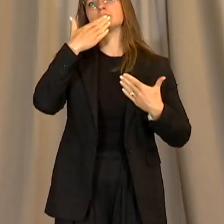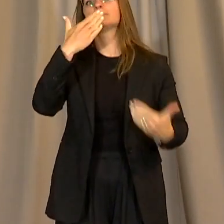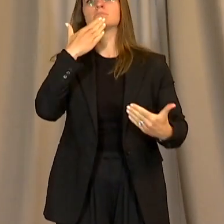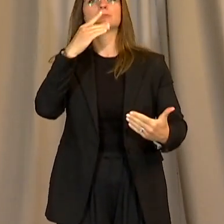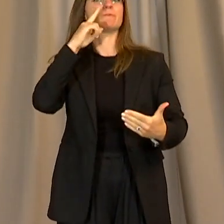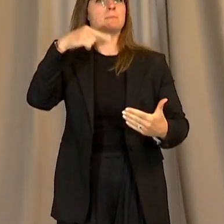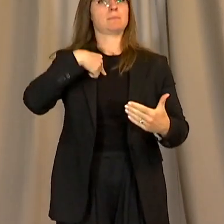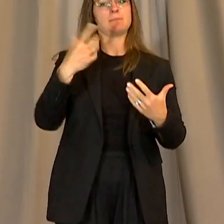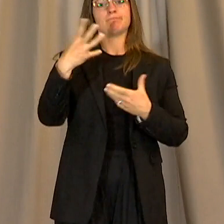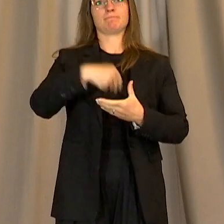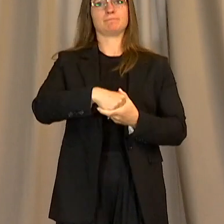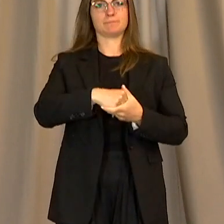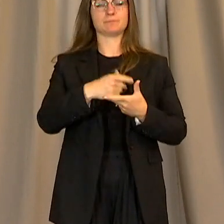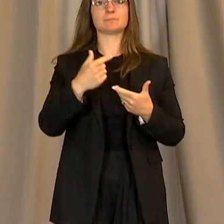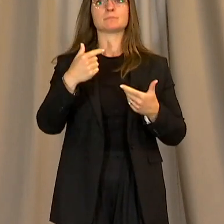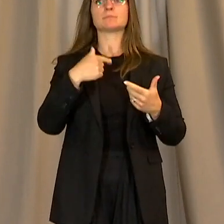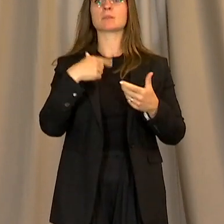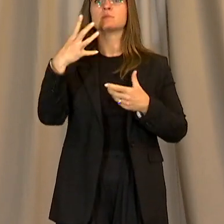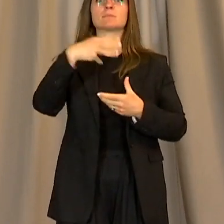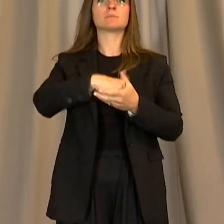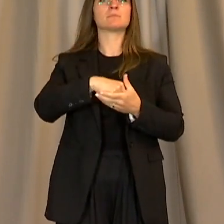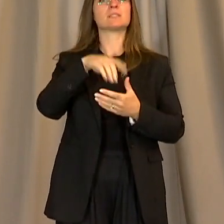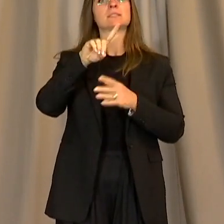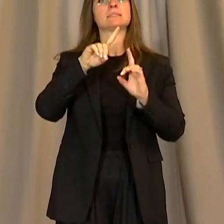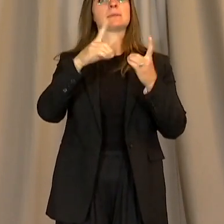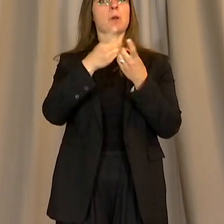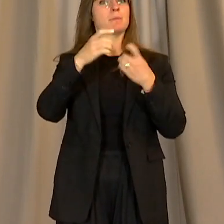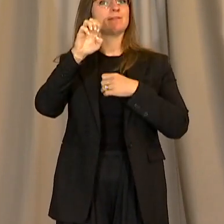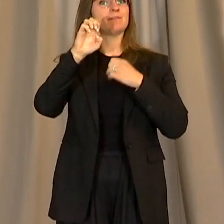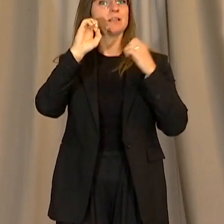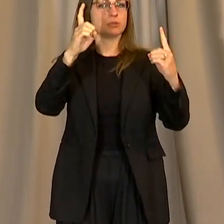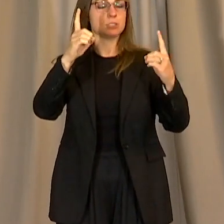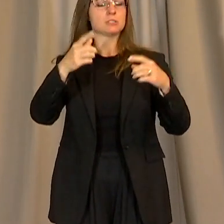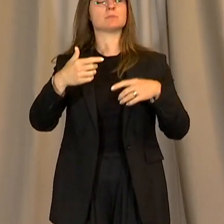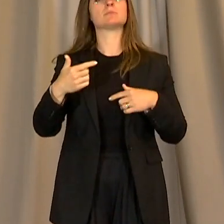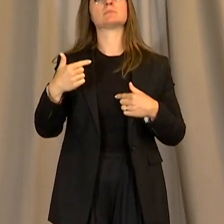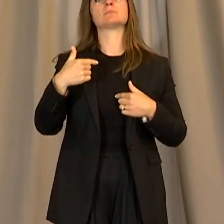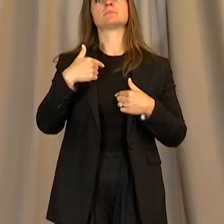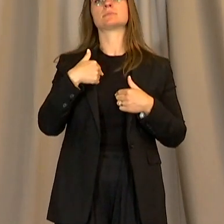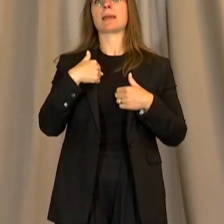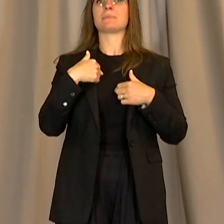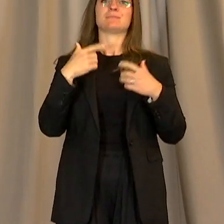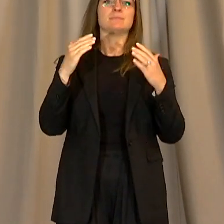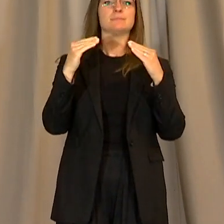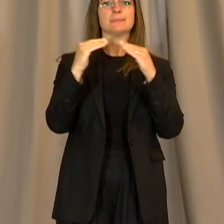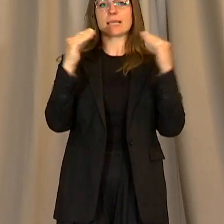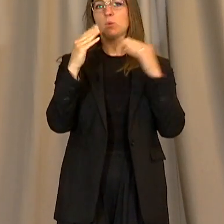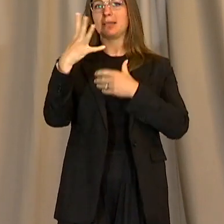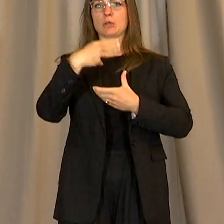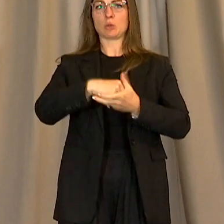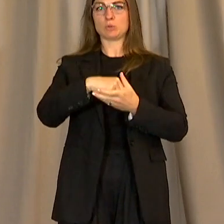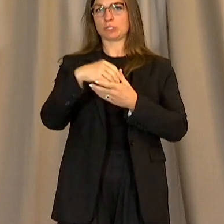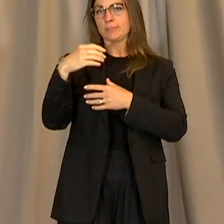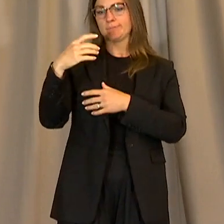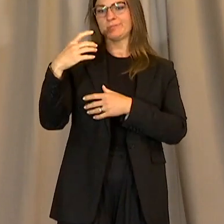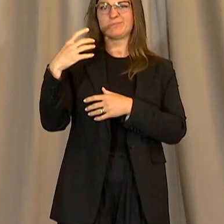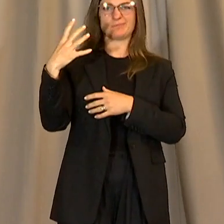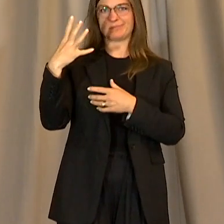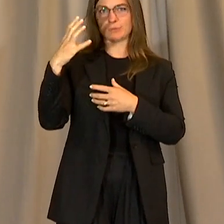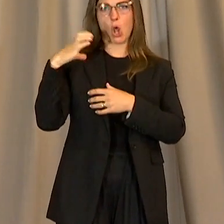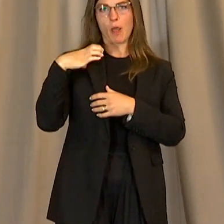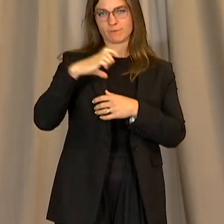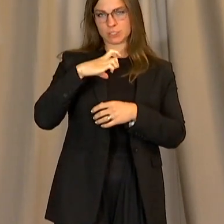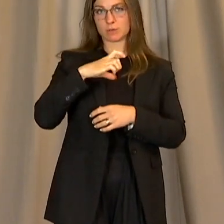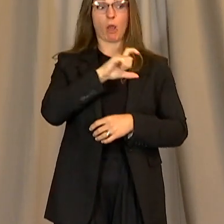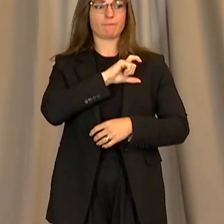am here as part of the Department of Education and as an equity inclusion officer for the Department of Education. So I have